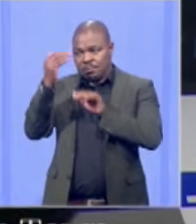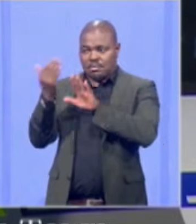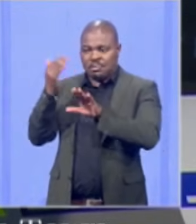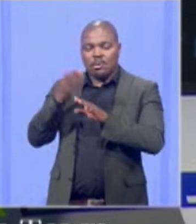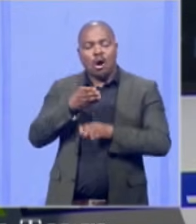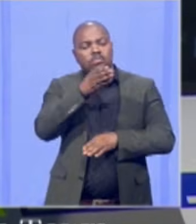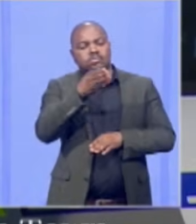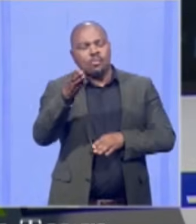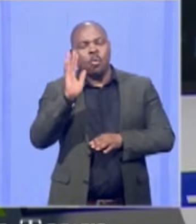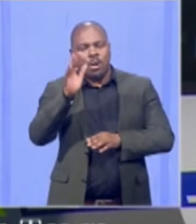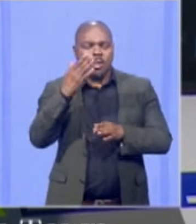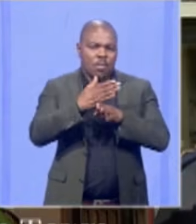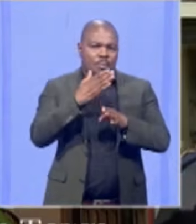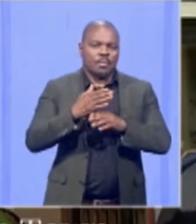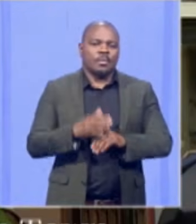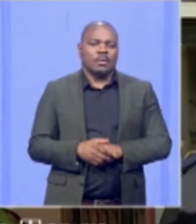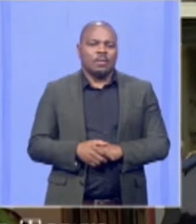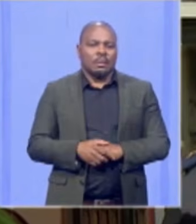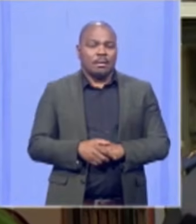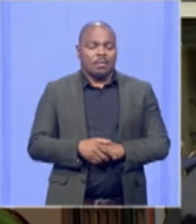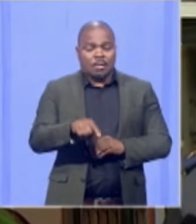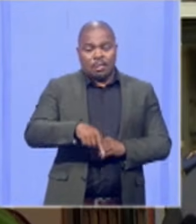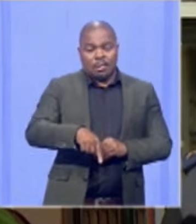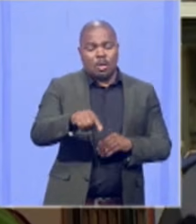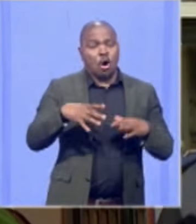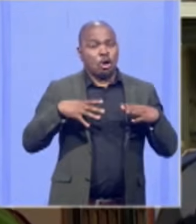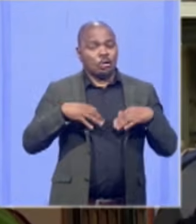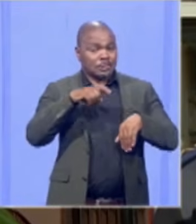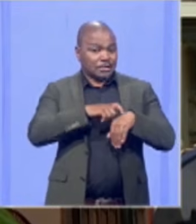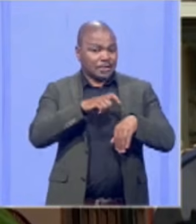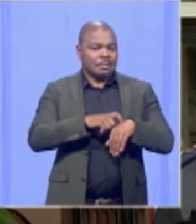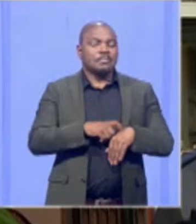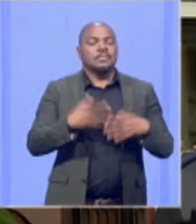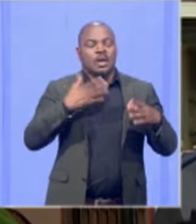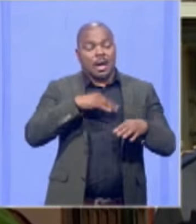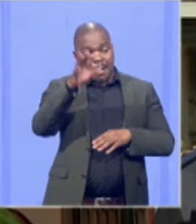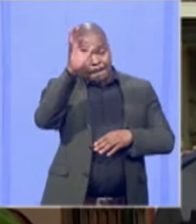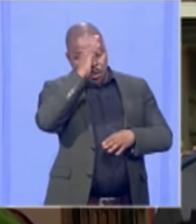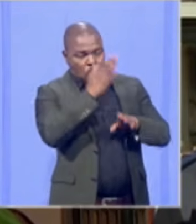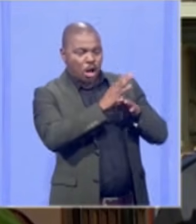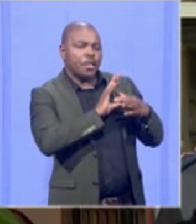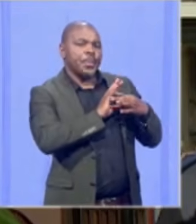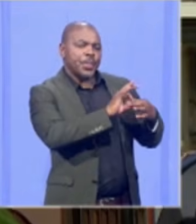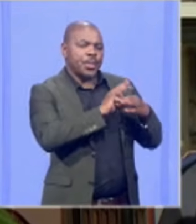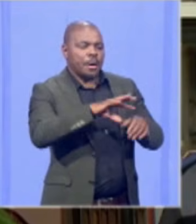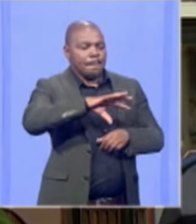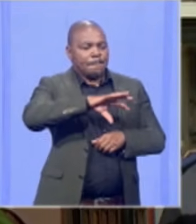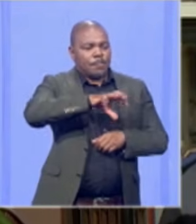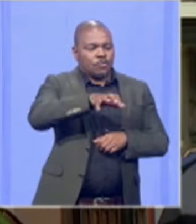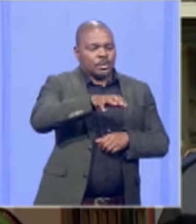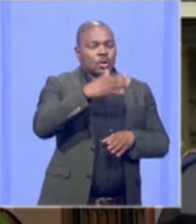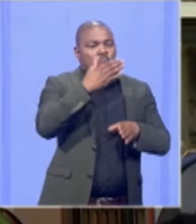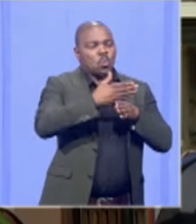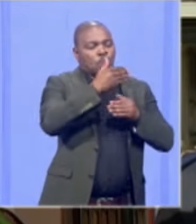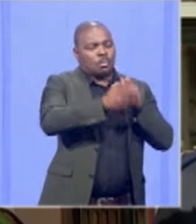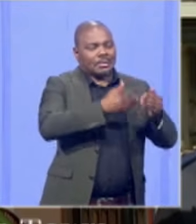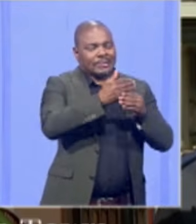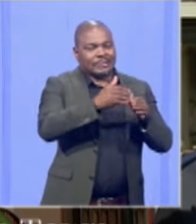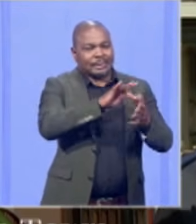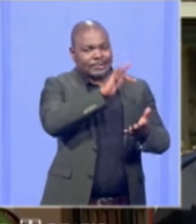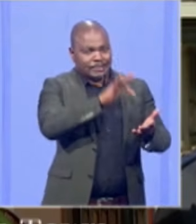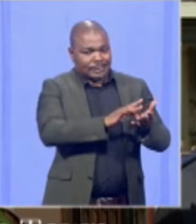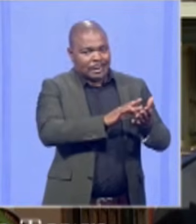toropo. This festive season, we are working very closely with SABC. We work with the Provincial Operations Centre. There are